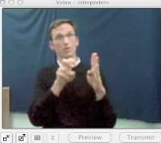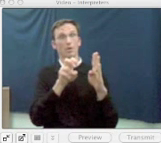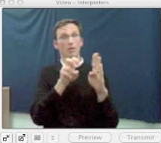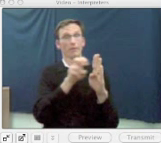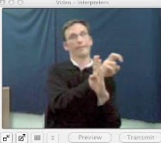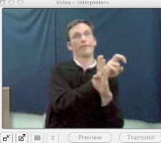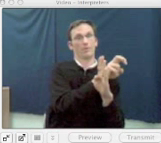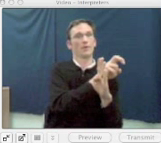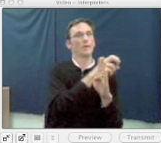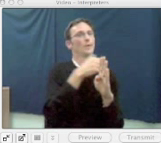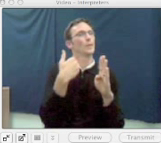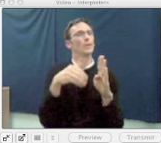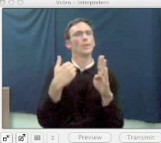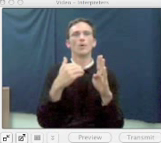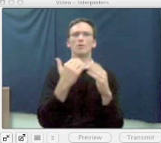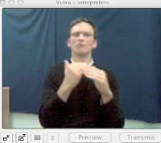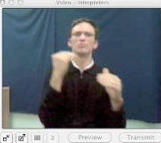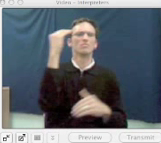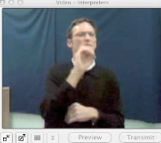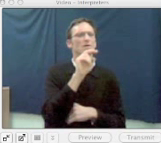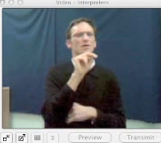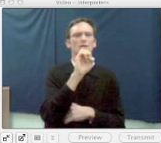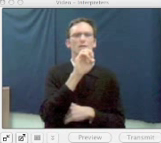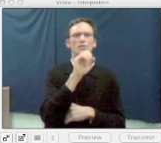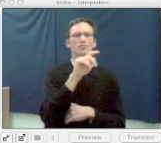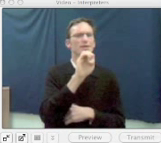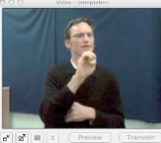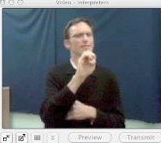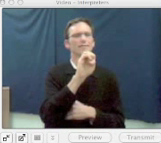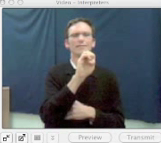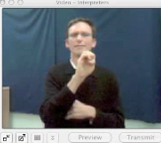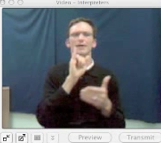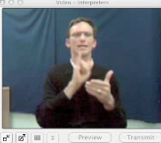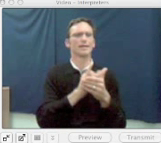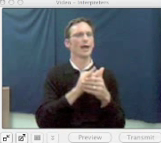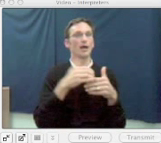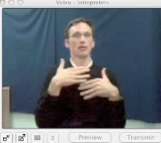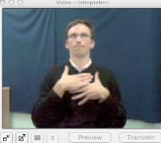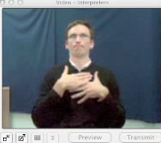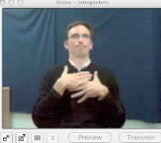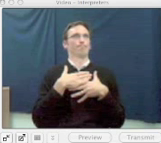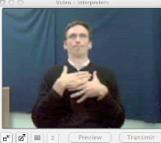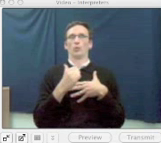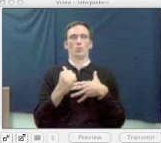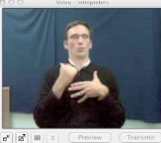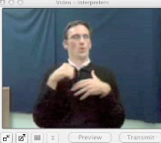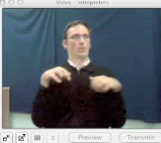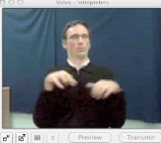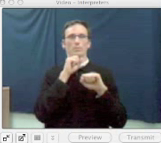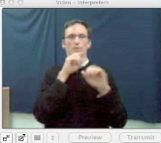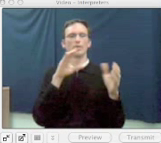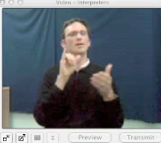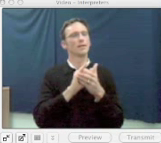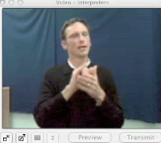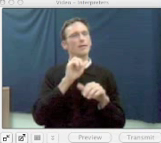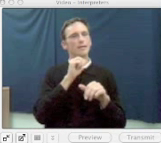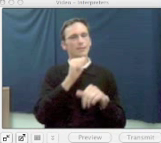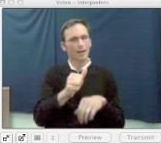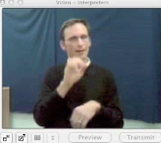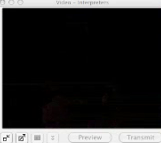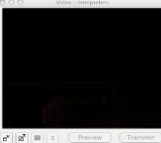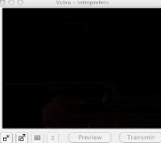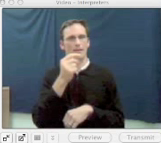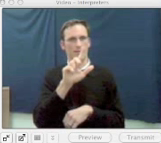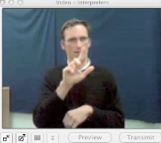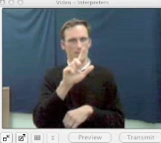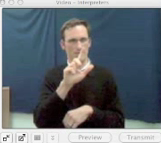decision that it would be considered ineffective and or unethical. Or, as we are more